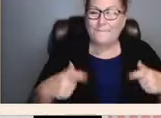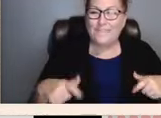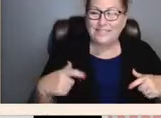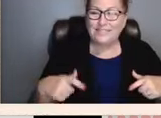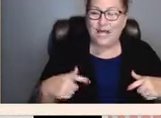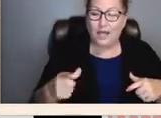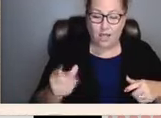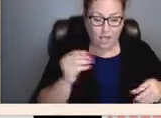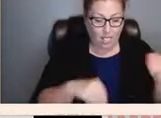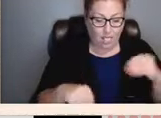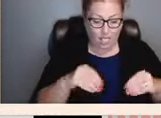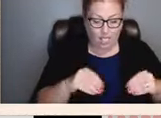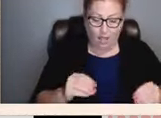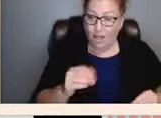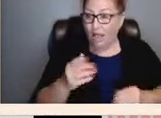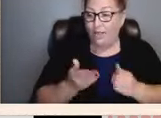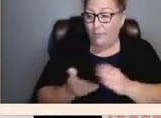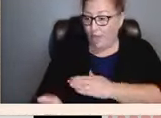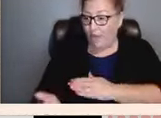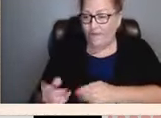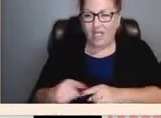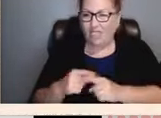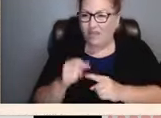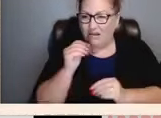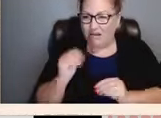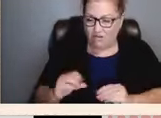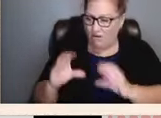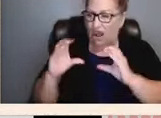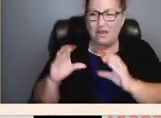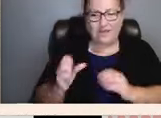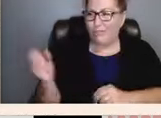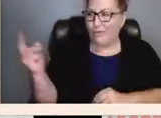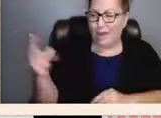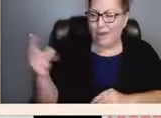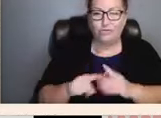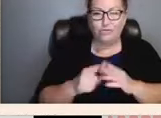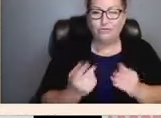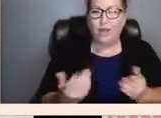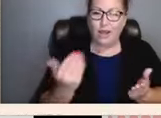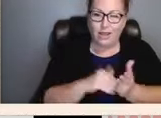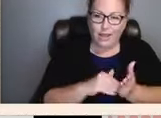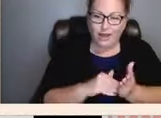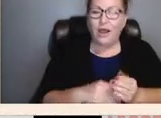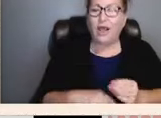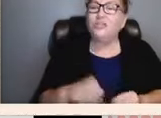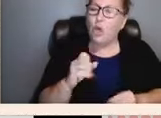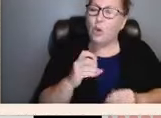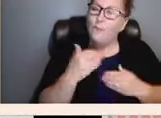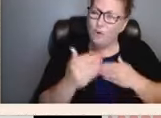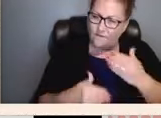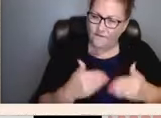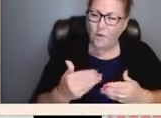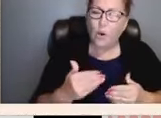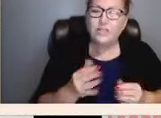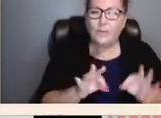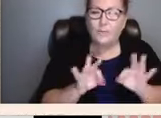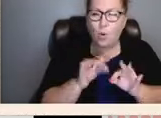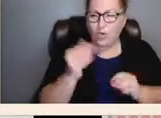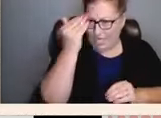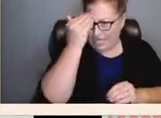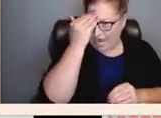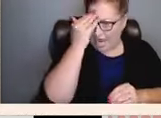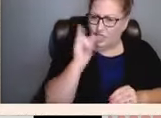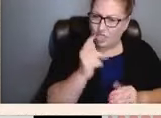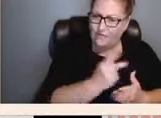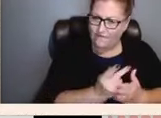didn't rise, throw it out and try again. So it's just that moving forward, it's important to acknowledge our failures because, you know, we